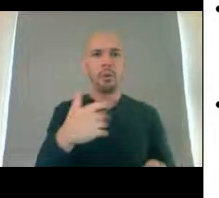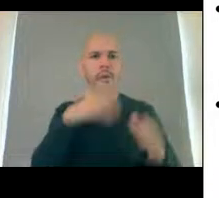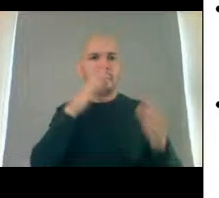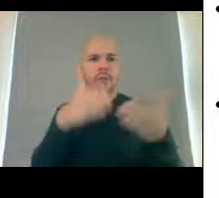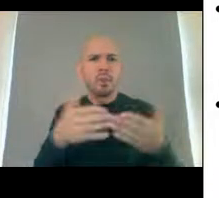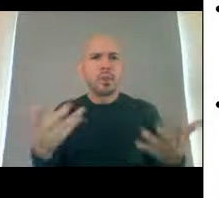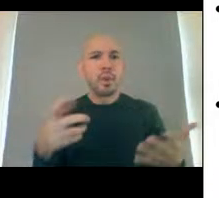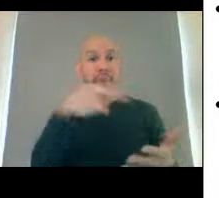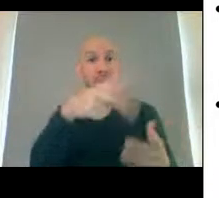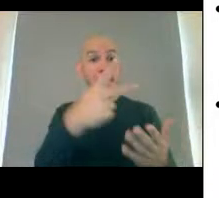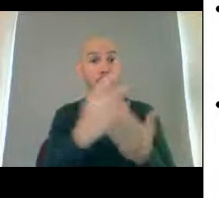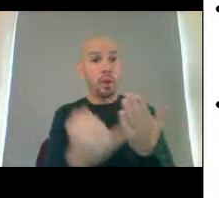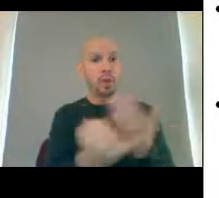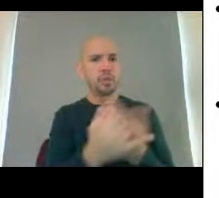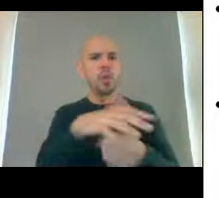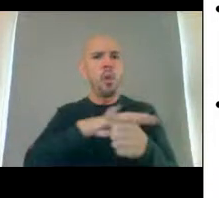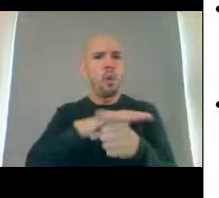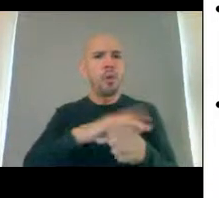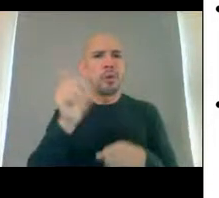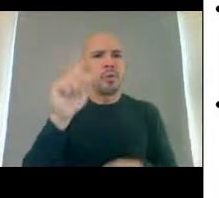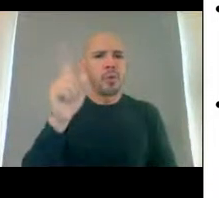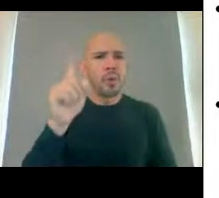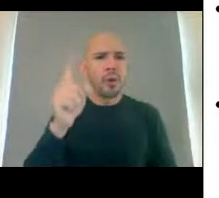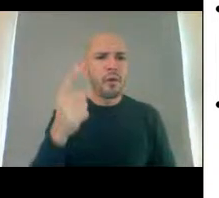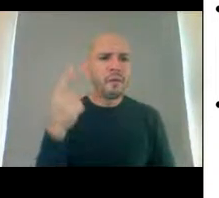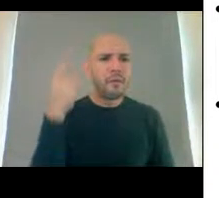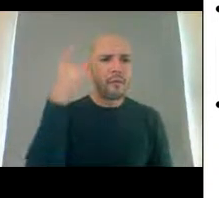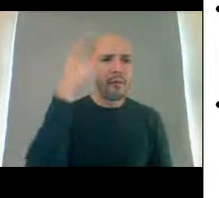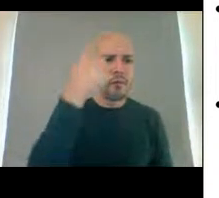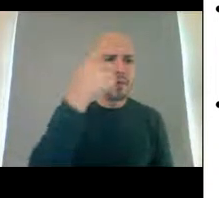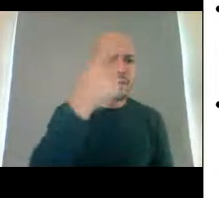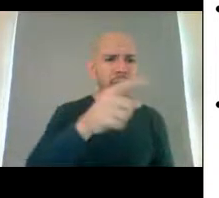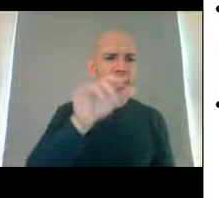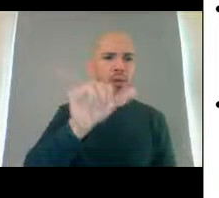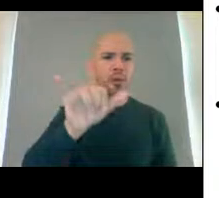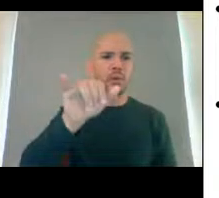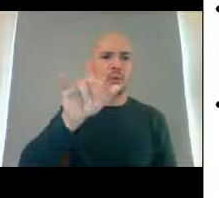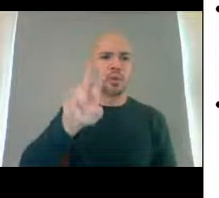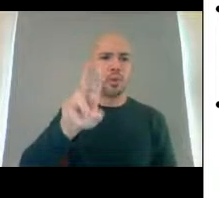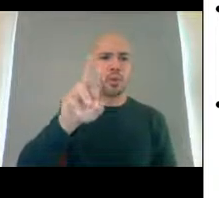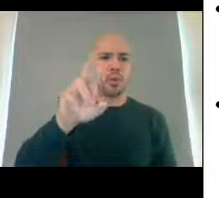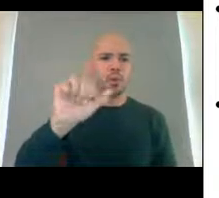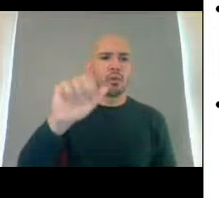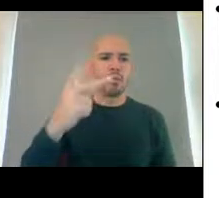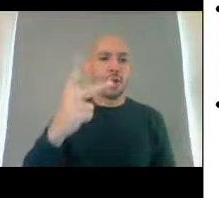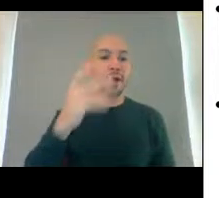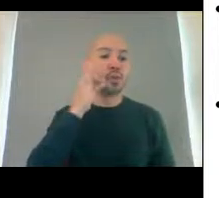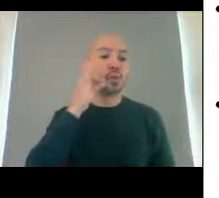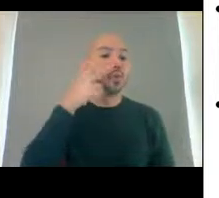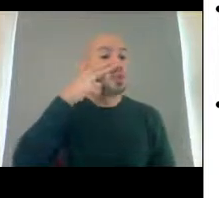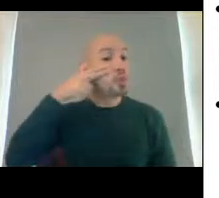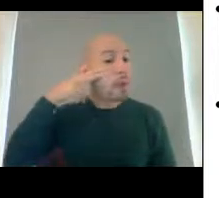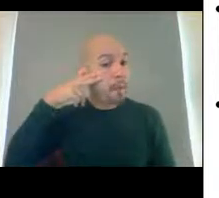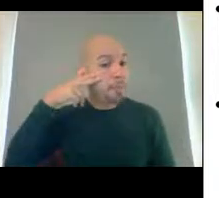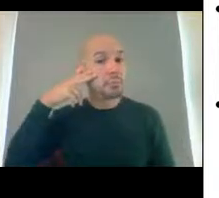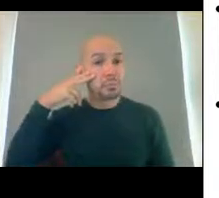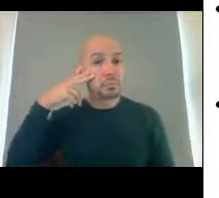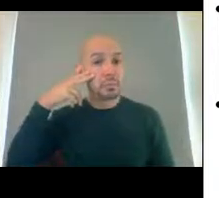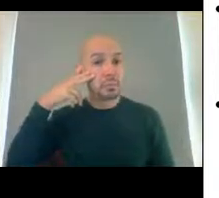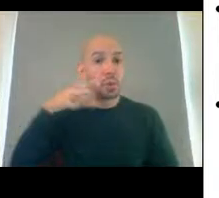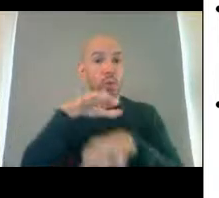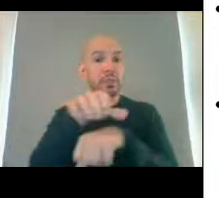located within the yurok reservation and it's over a very sensitive fish rookery in the north coast up in in